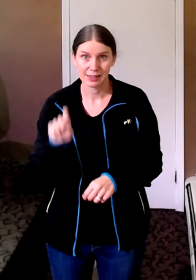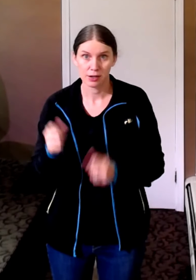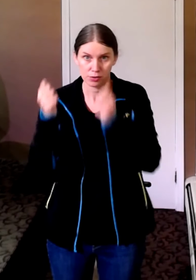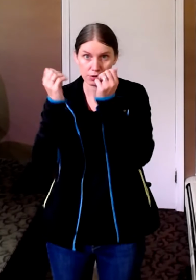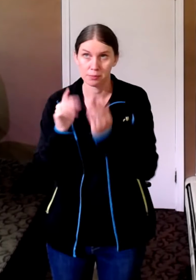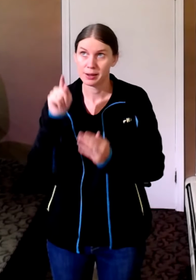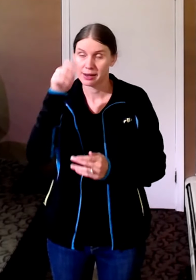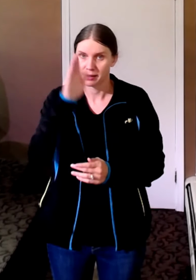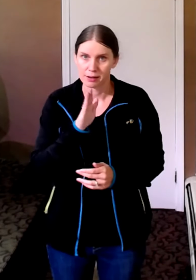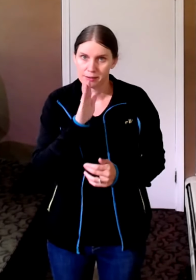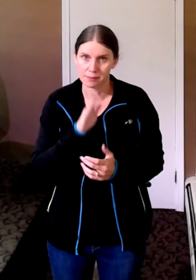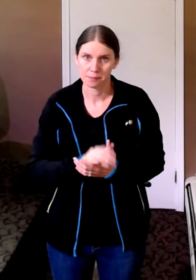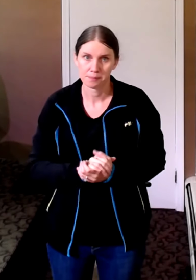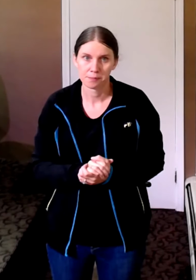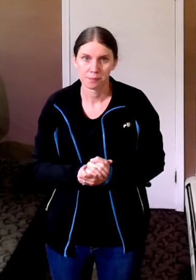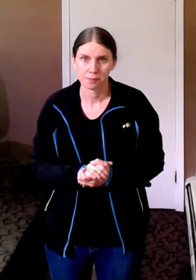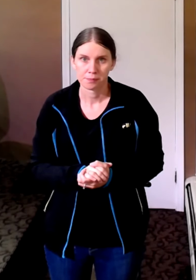do.